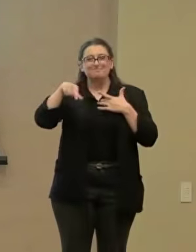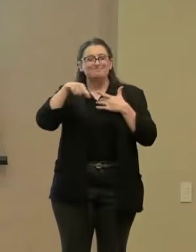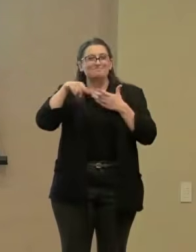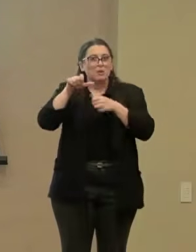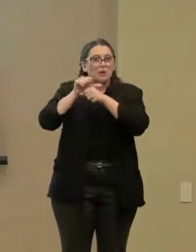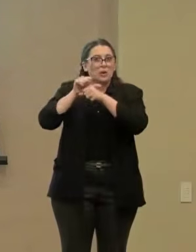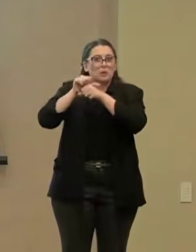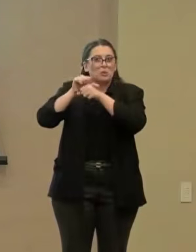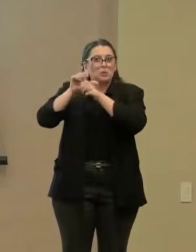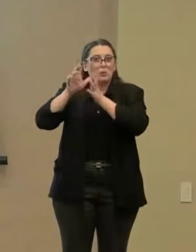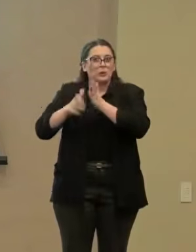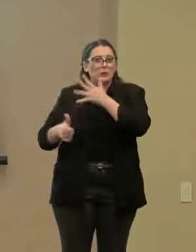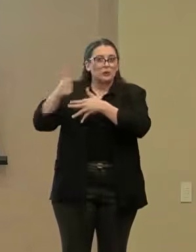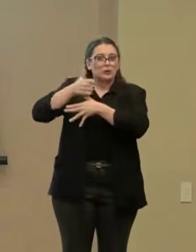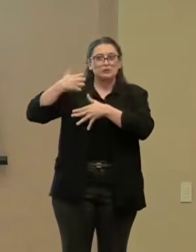have any tips for that. It's like,